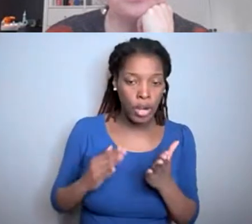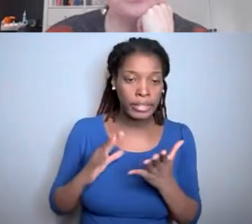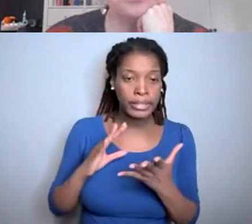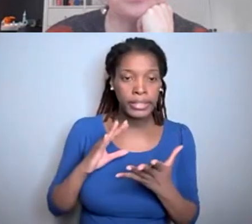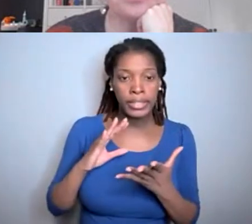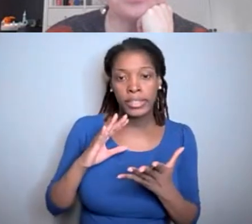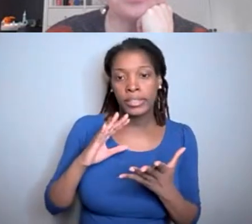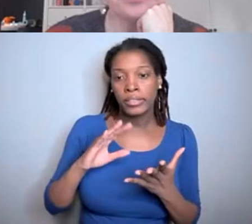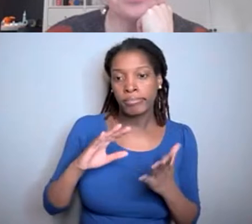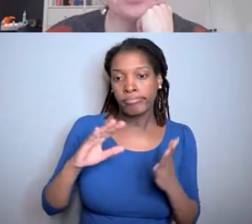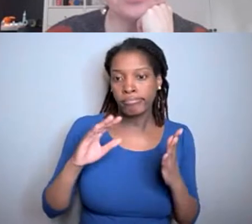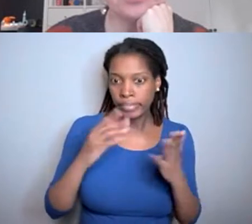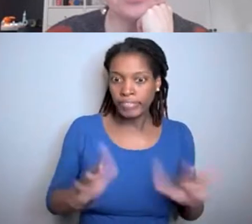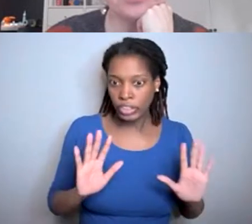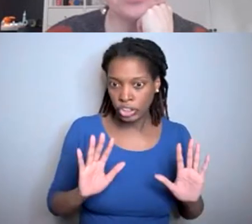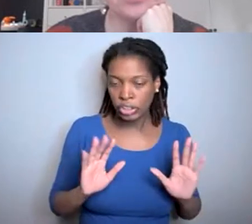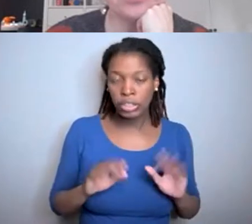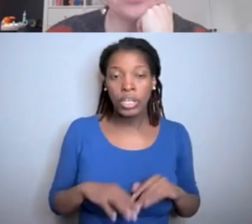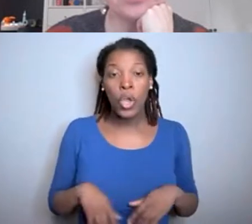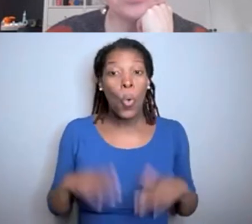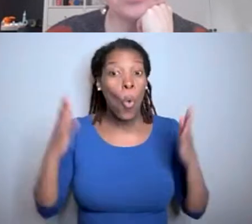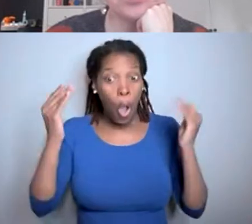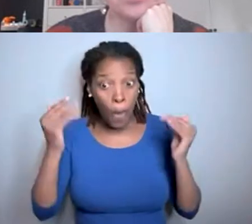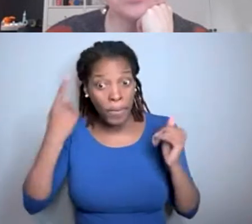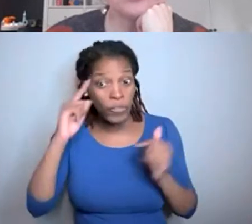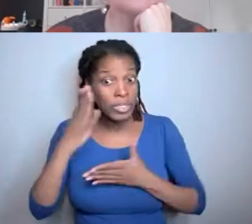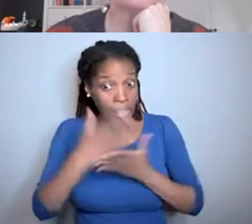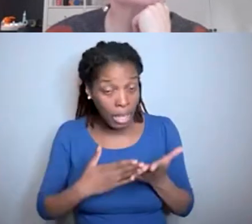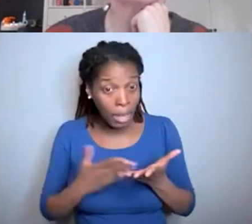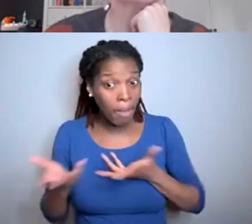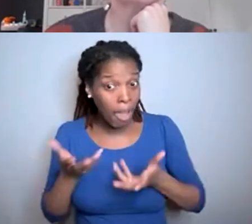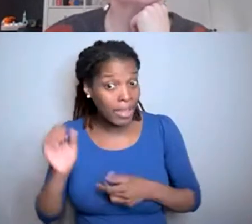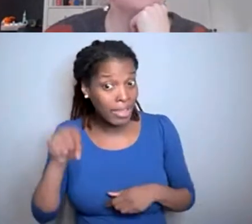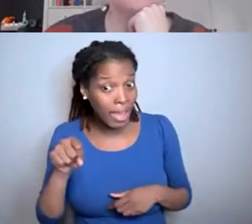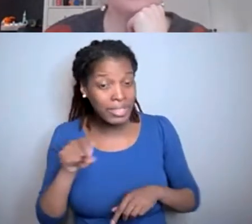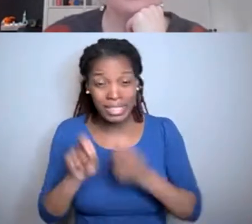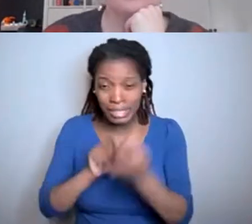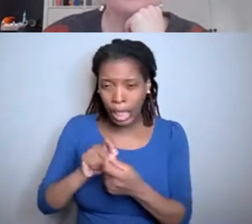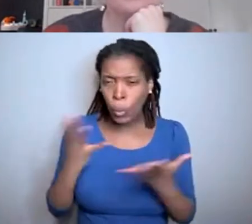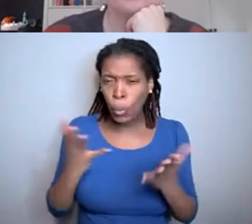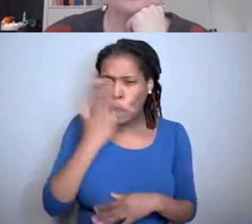will be some engagement what that exactly looks like i do not know yet we're in the midst of figuring that out now